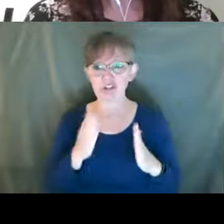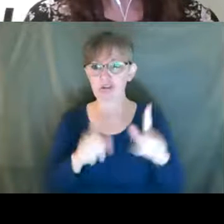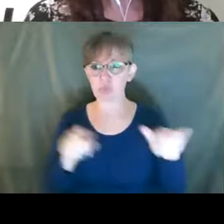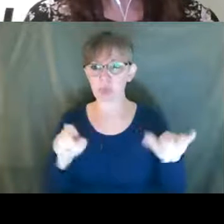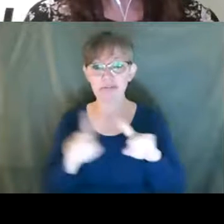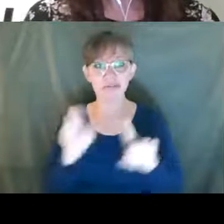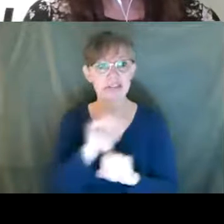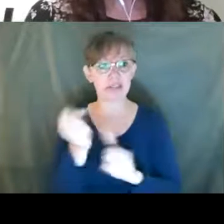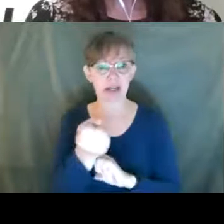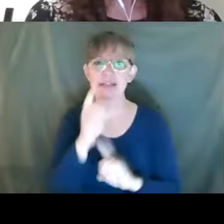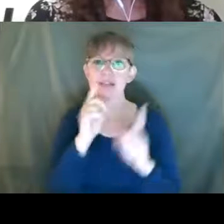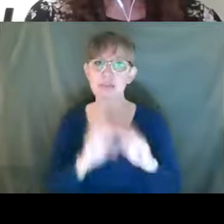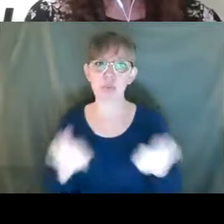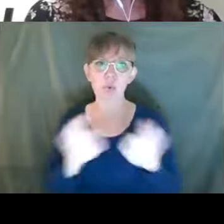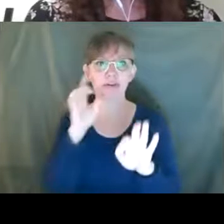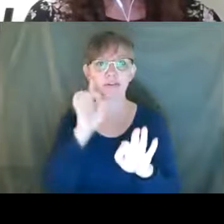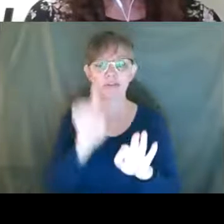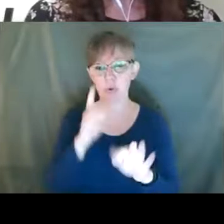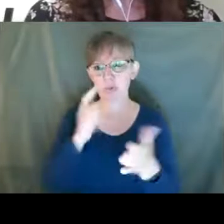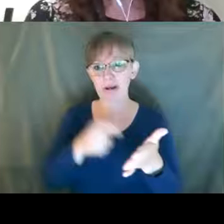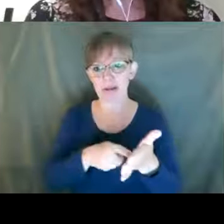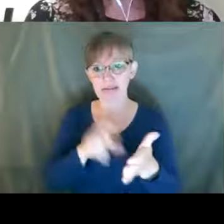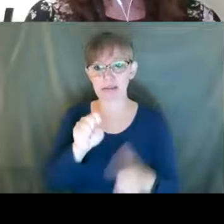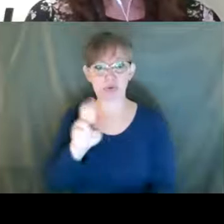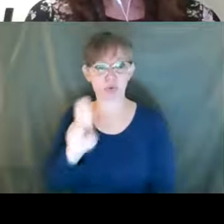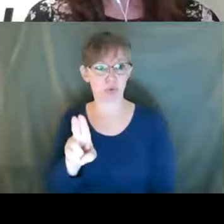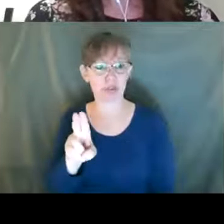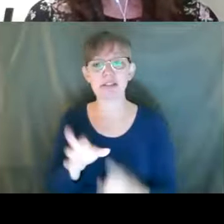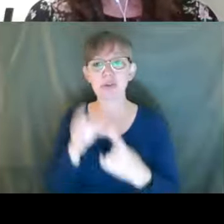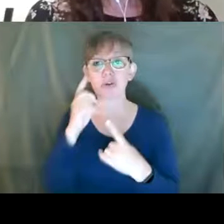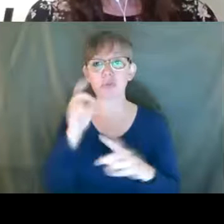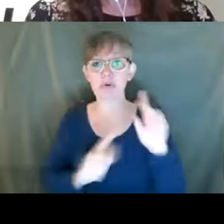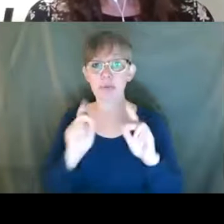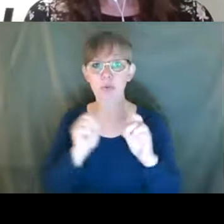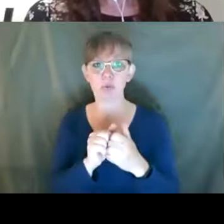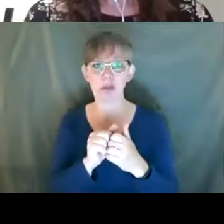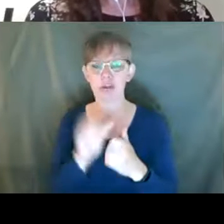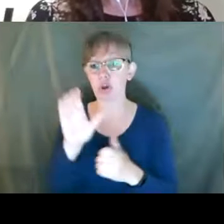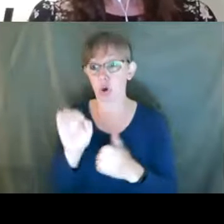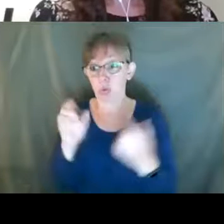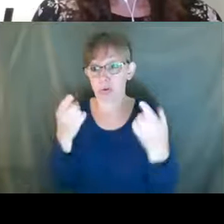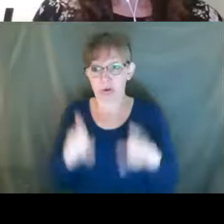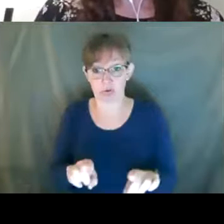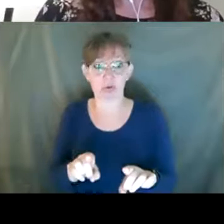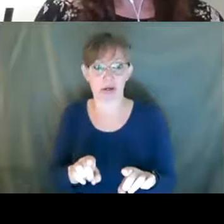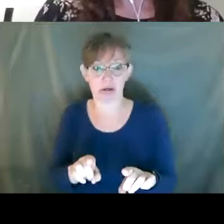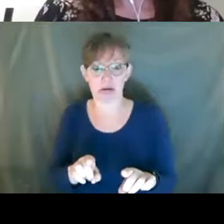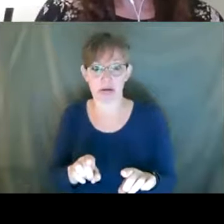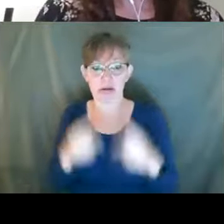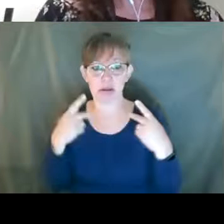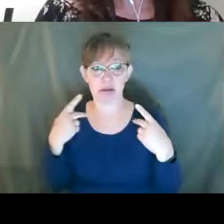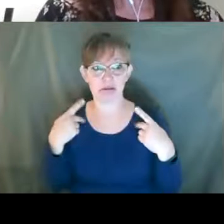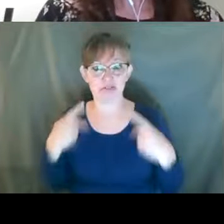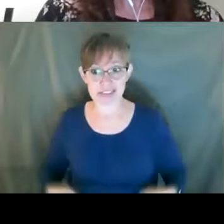misuse substances, particularly for those with co-occurring medical conditions and mental health disorders.